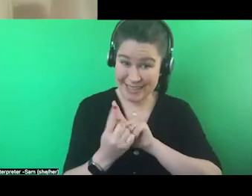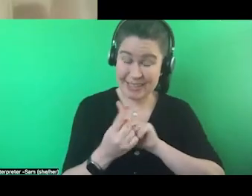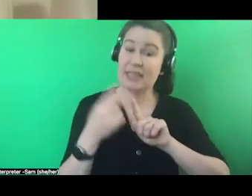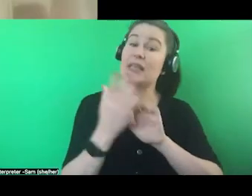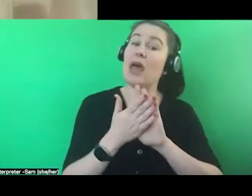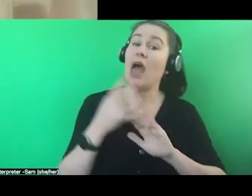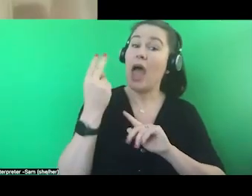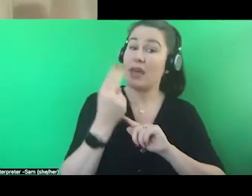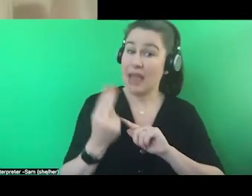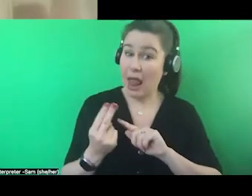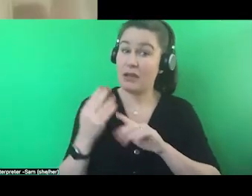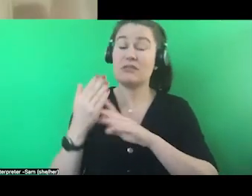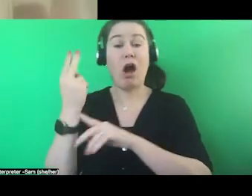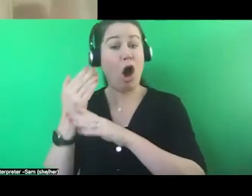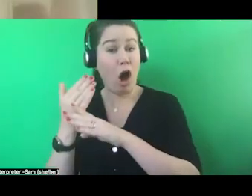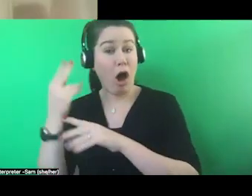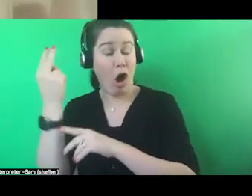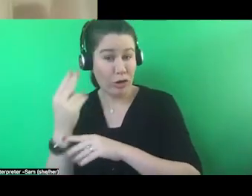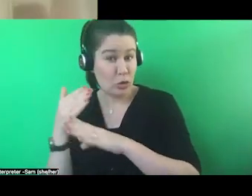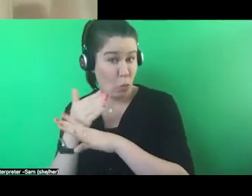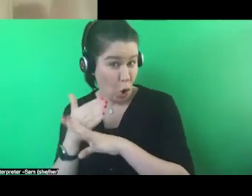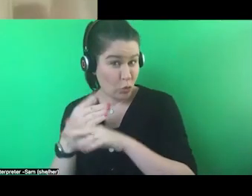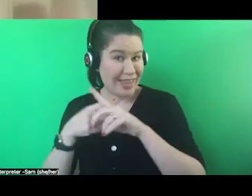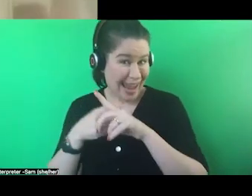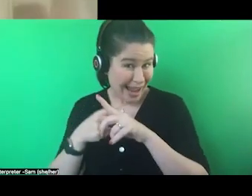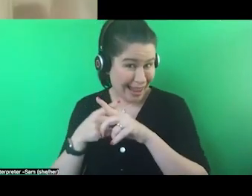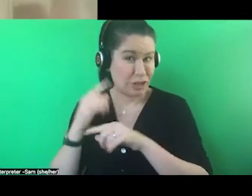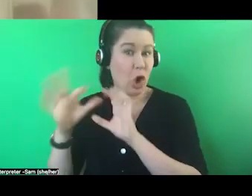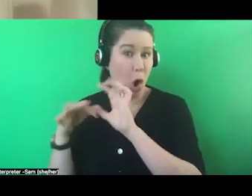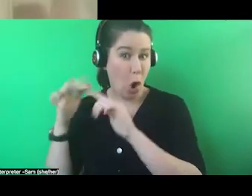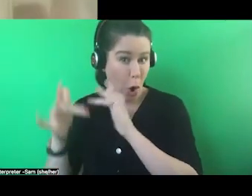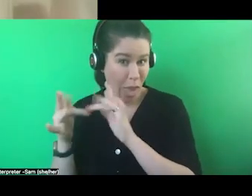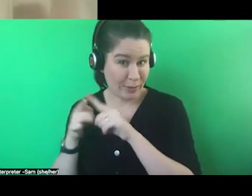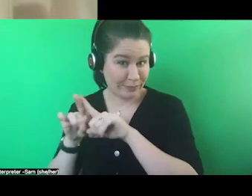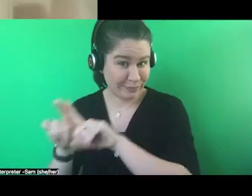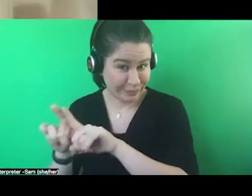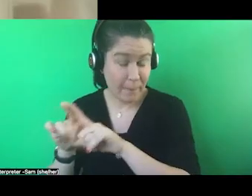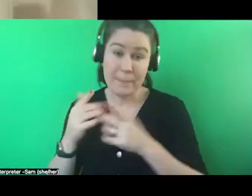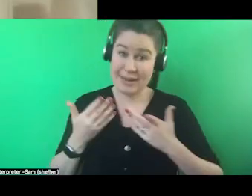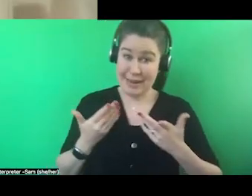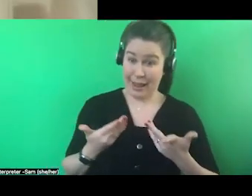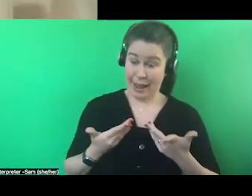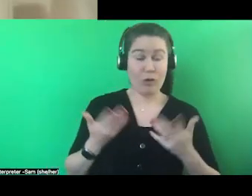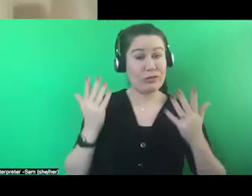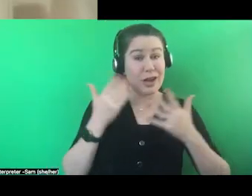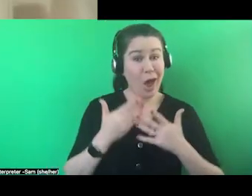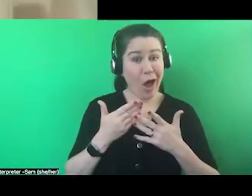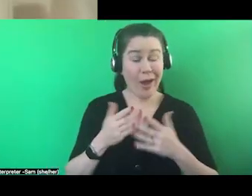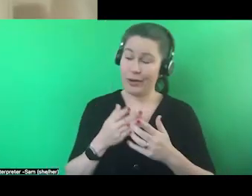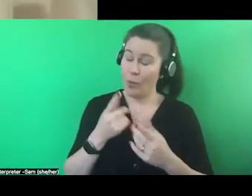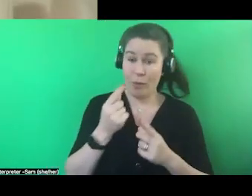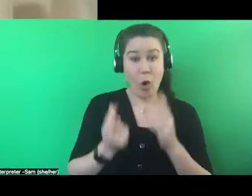artist worked with an English artist online. Tonight, we have the opportunity to meet some of